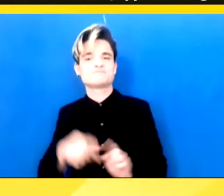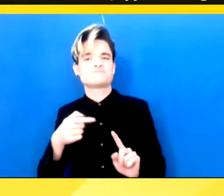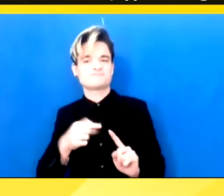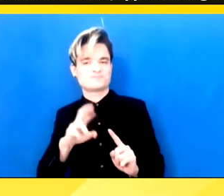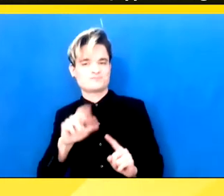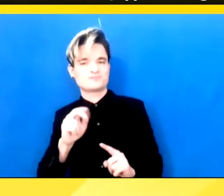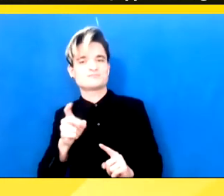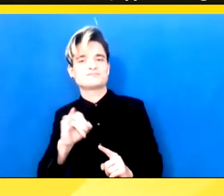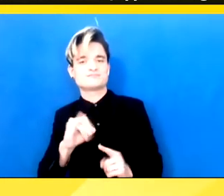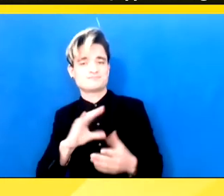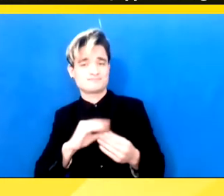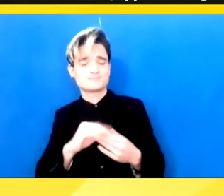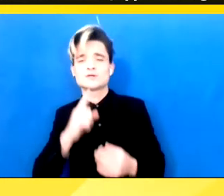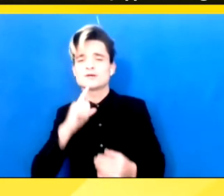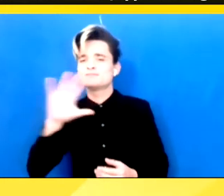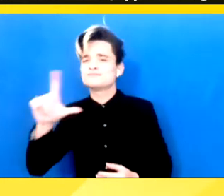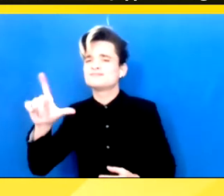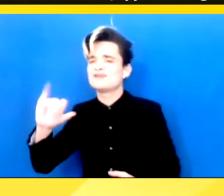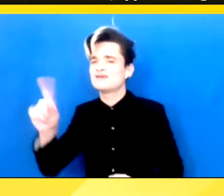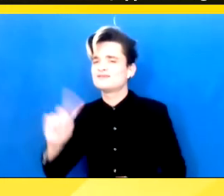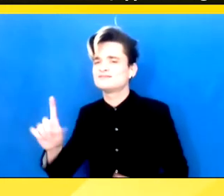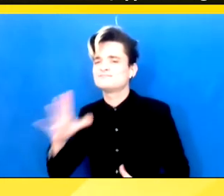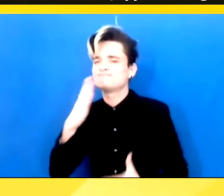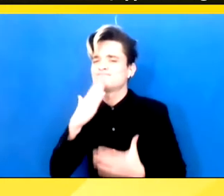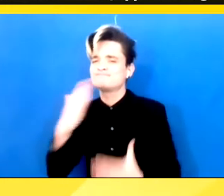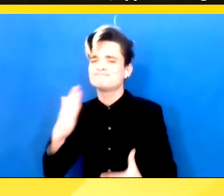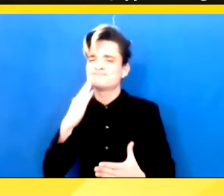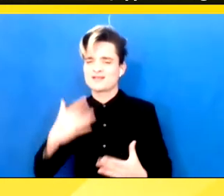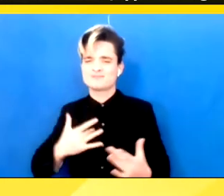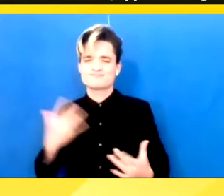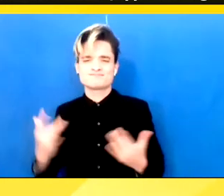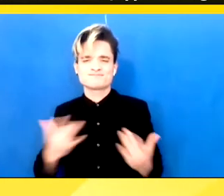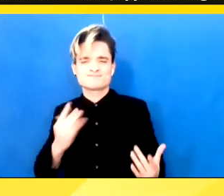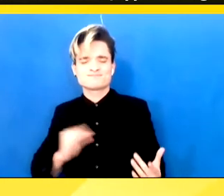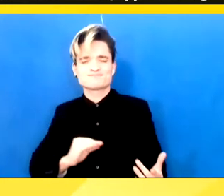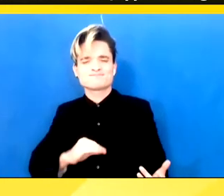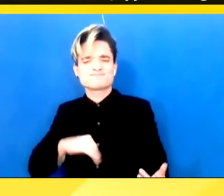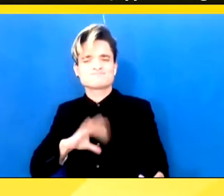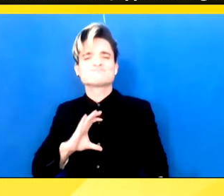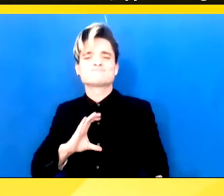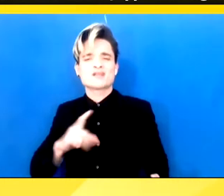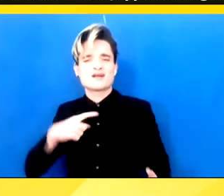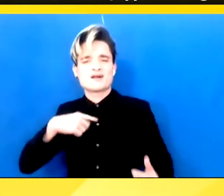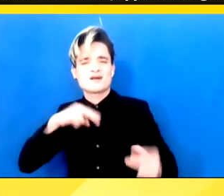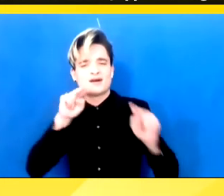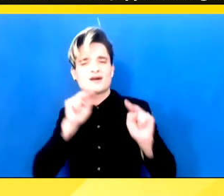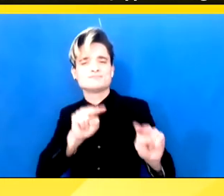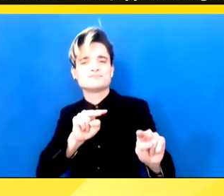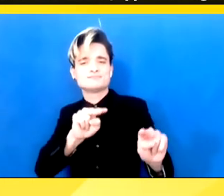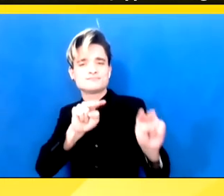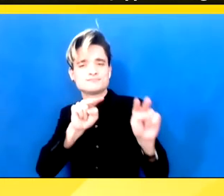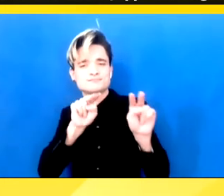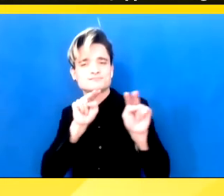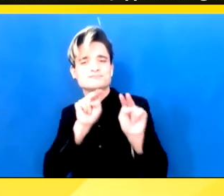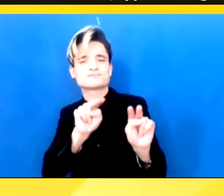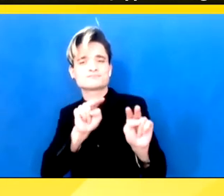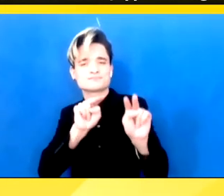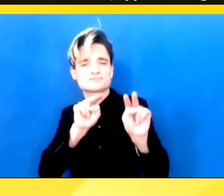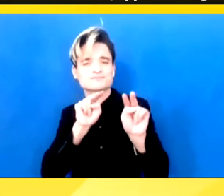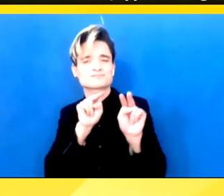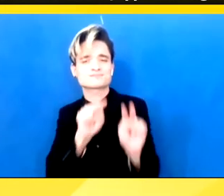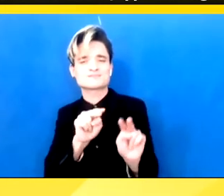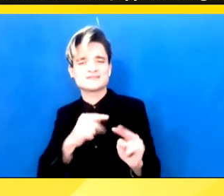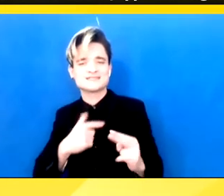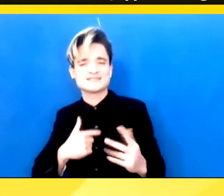But I cannot wait for the moment that we are with each other together, shoulder to